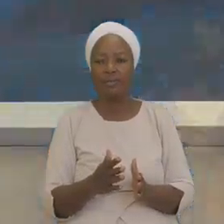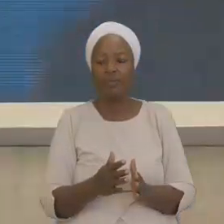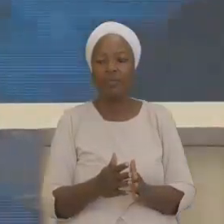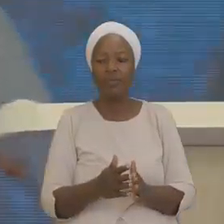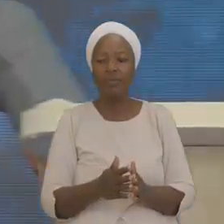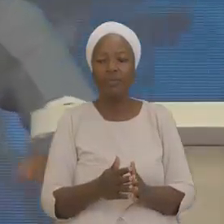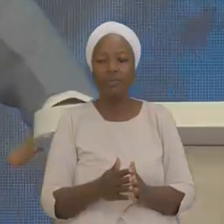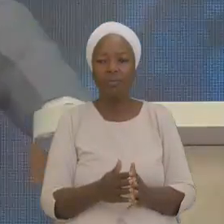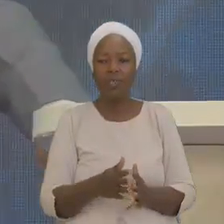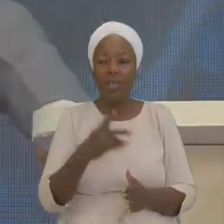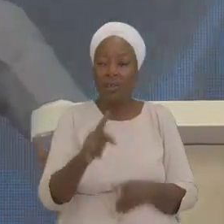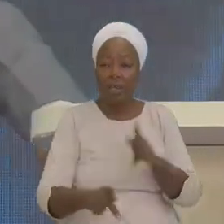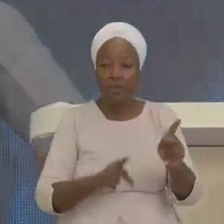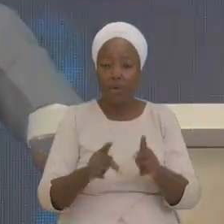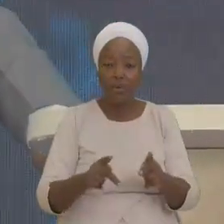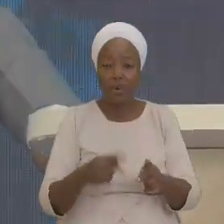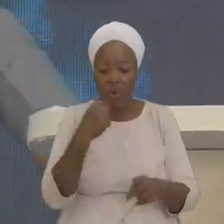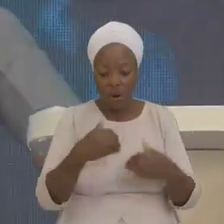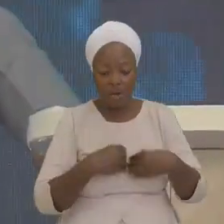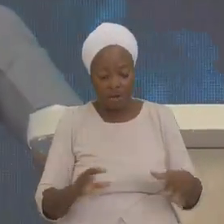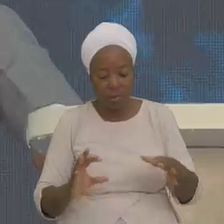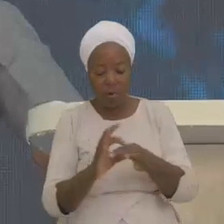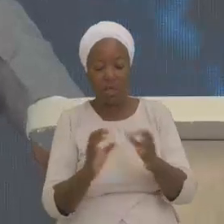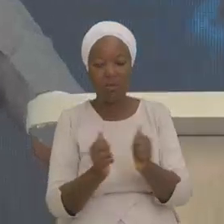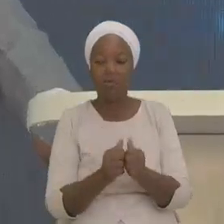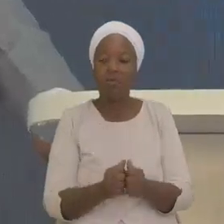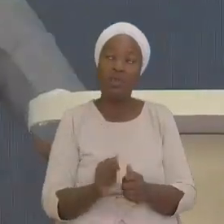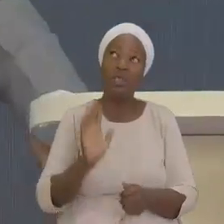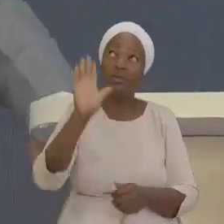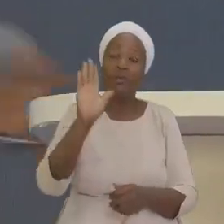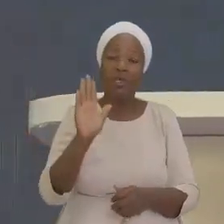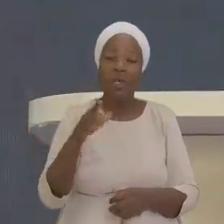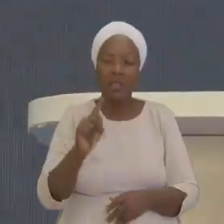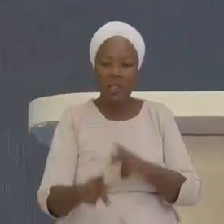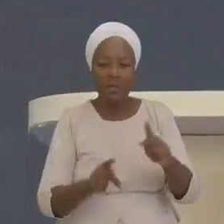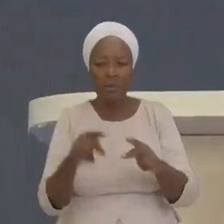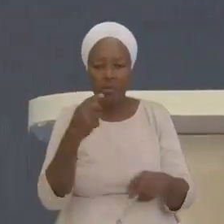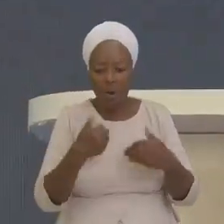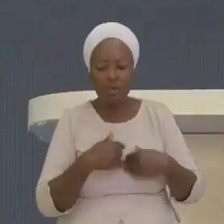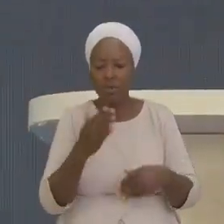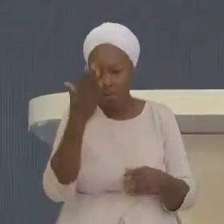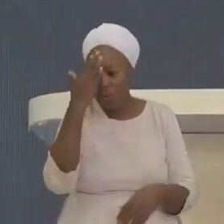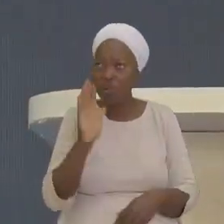The people who had had contact with him, the people who had known him a bit,